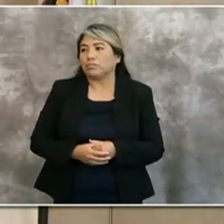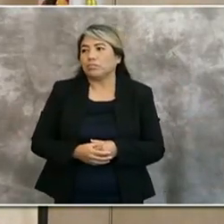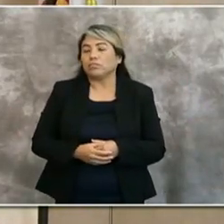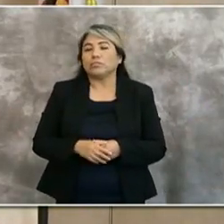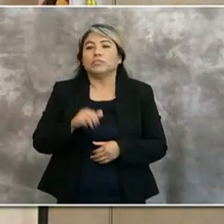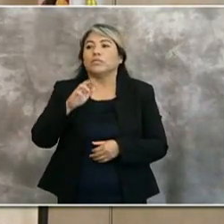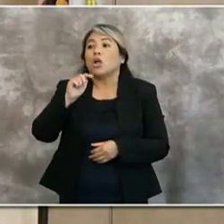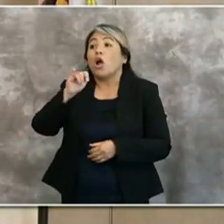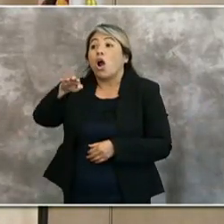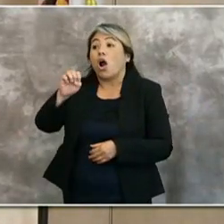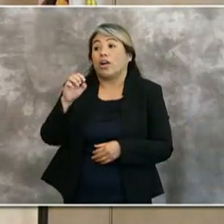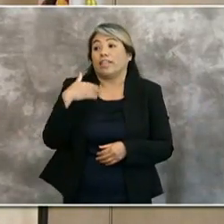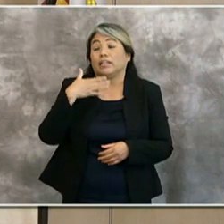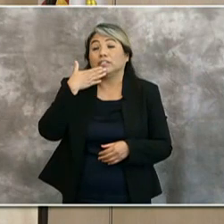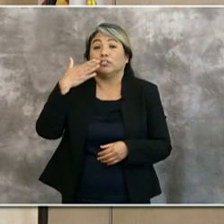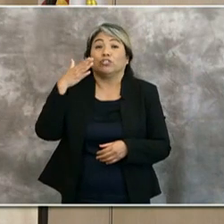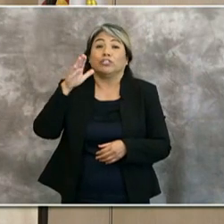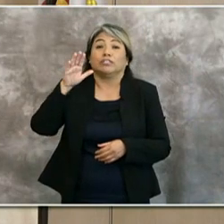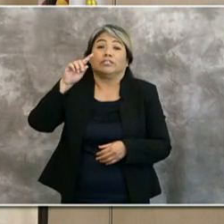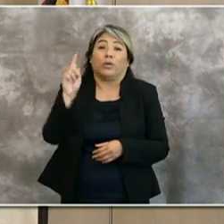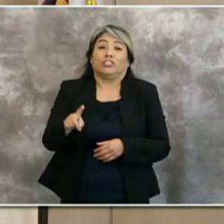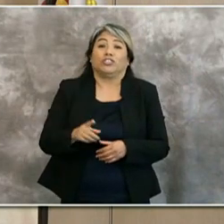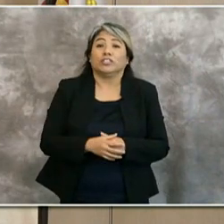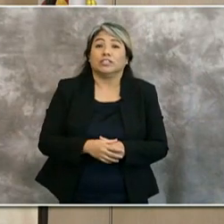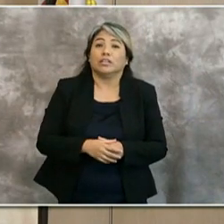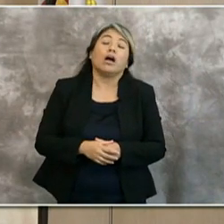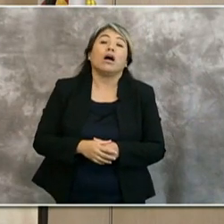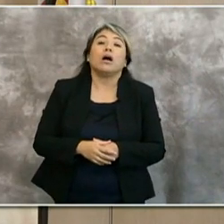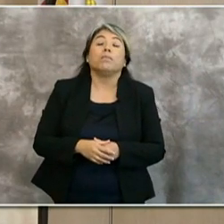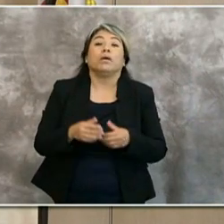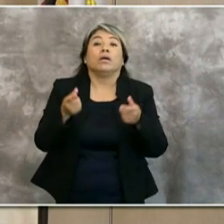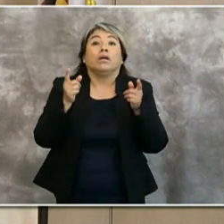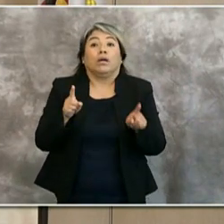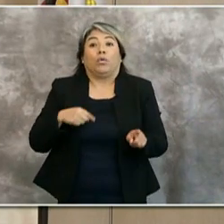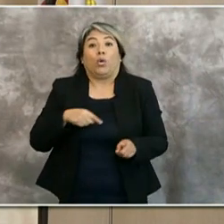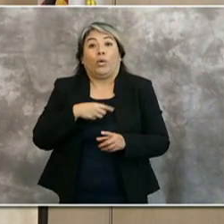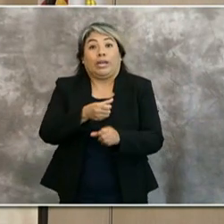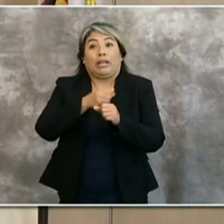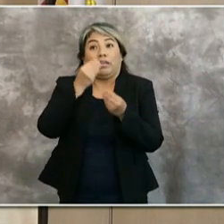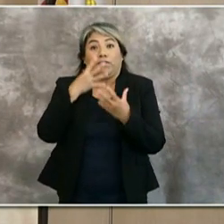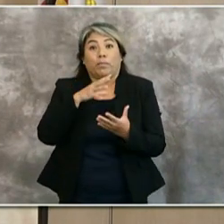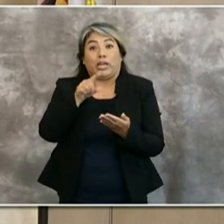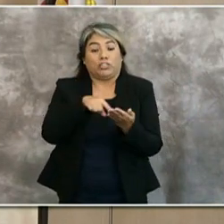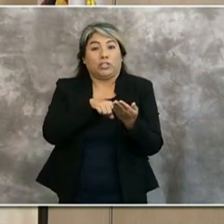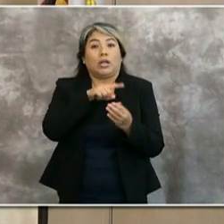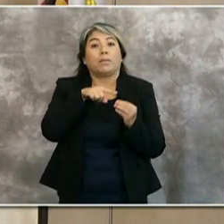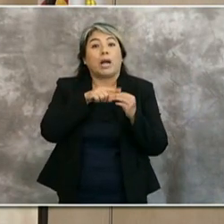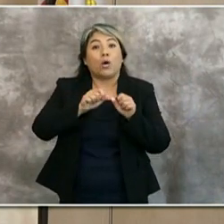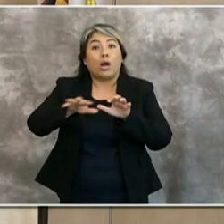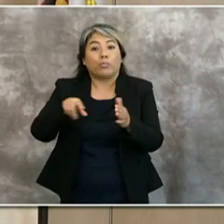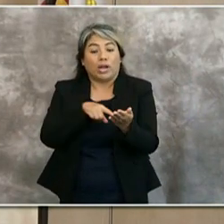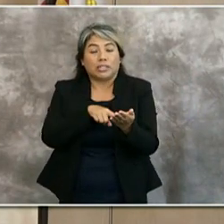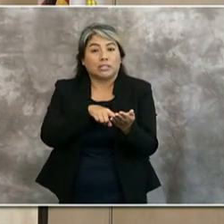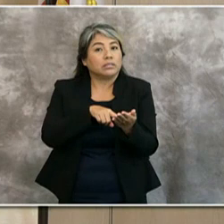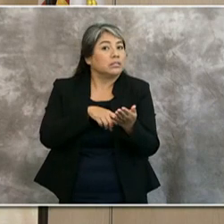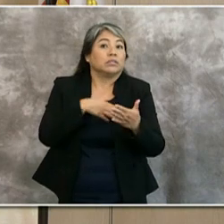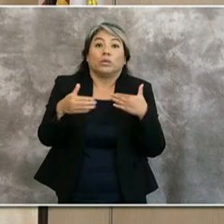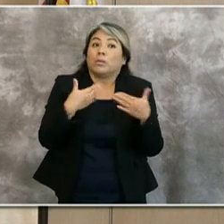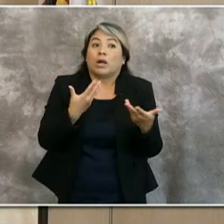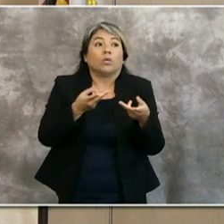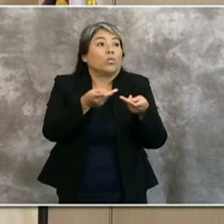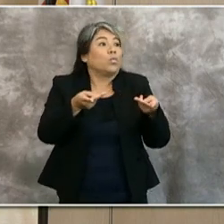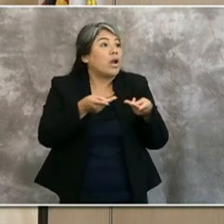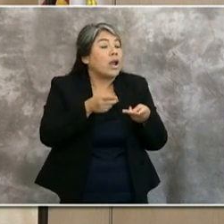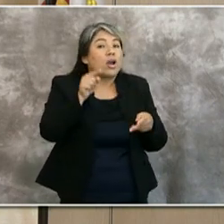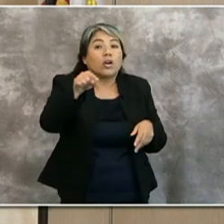Artie, that's a great question, and when we get the information regarding outbreaks, no matter where